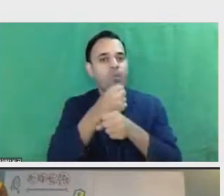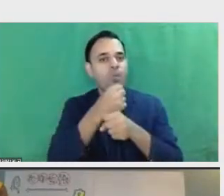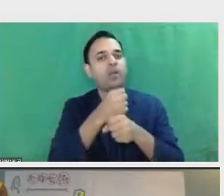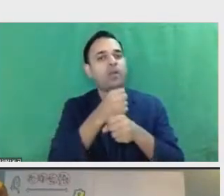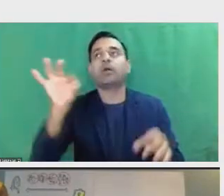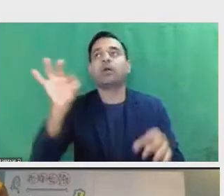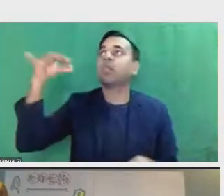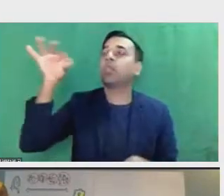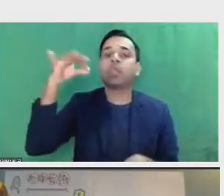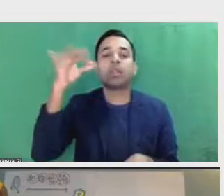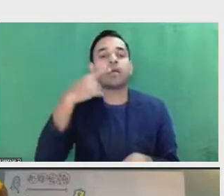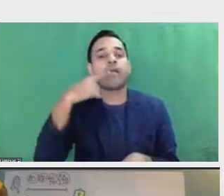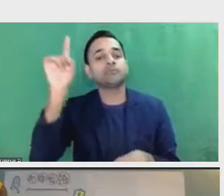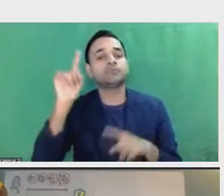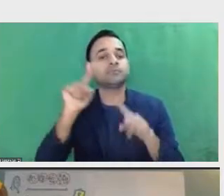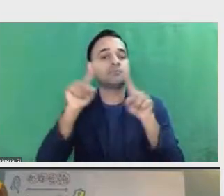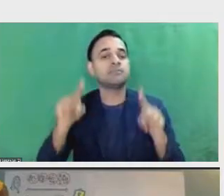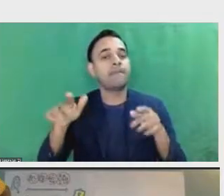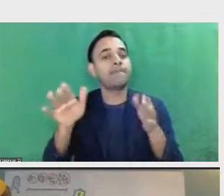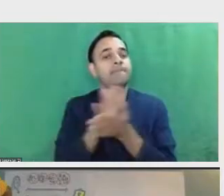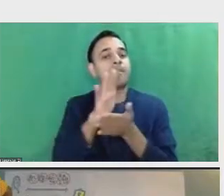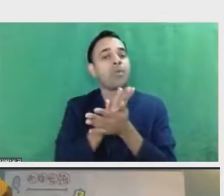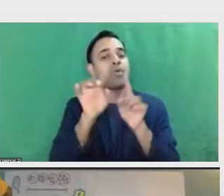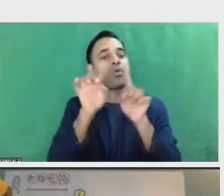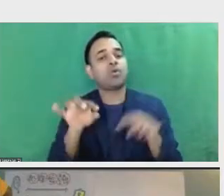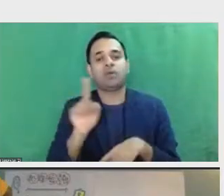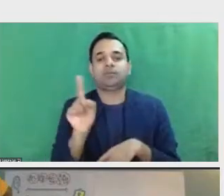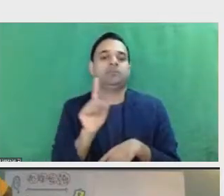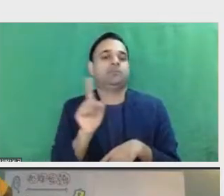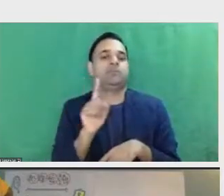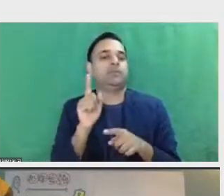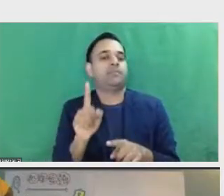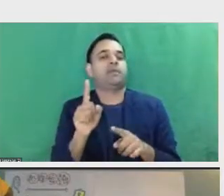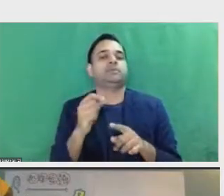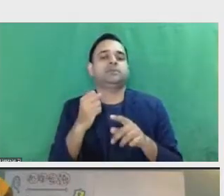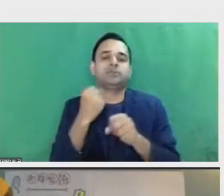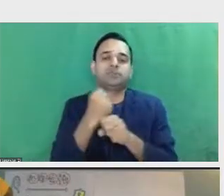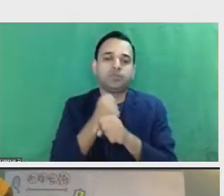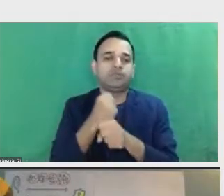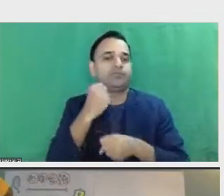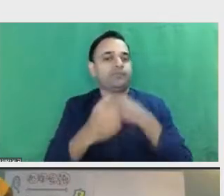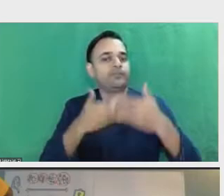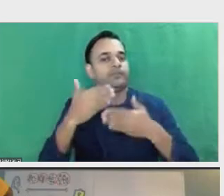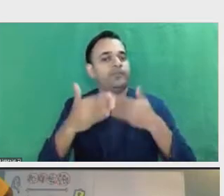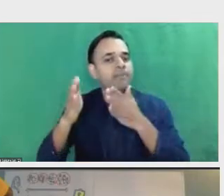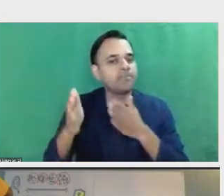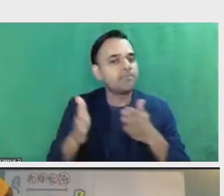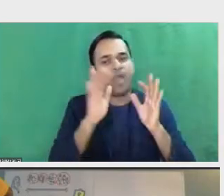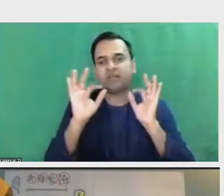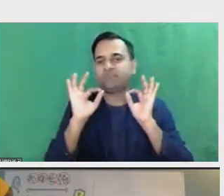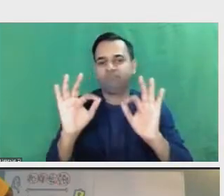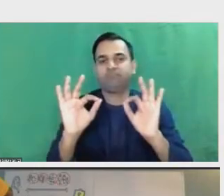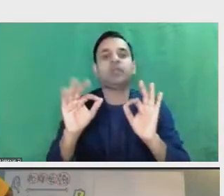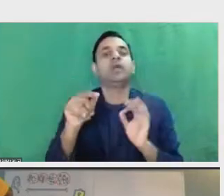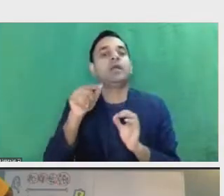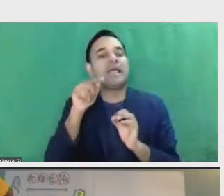a great plan, but that plan stays on the shelf, it's only going to be a piece of paper. What we need is action and implementation.